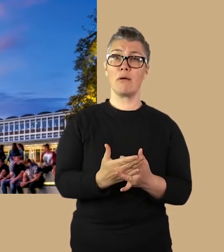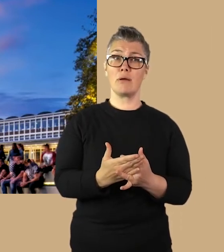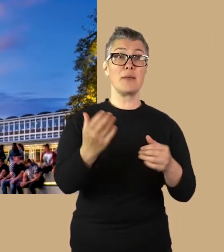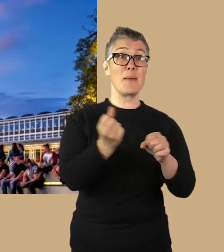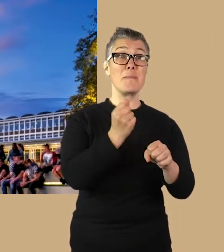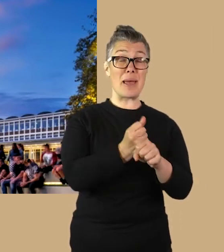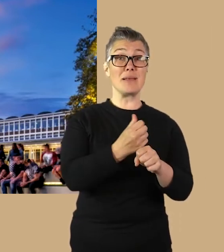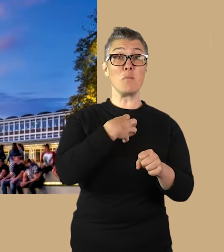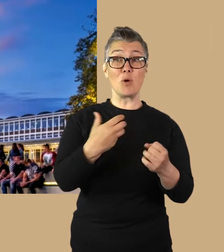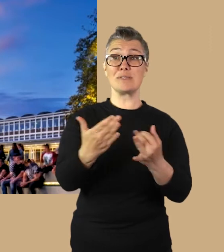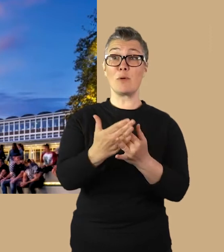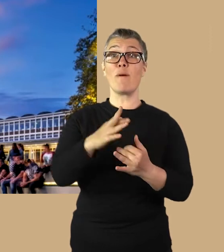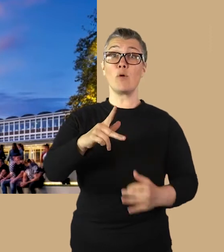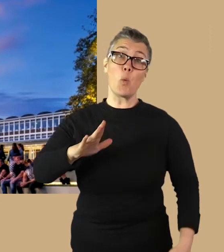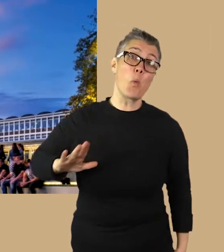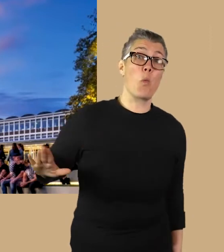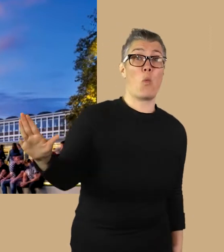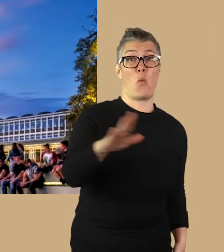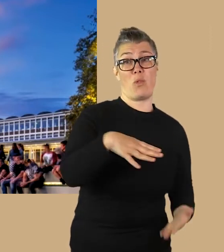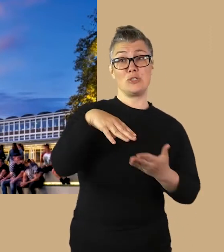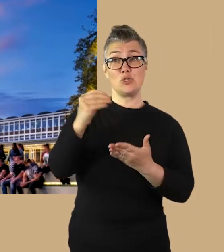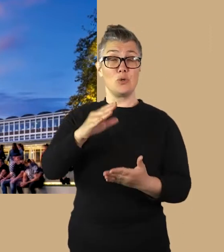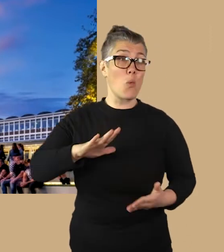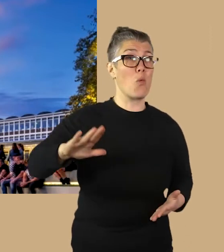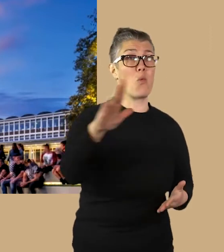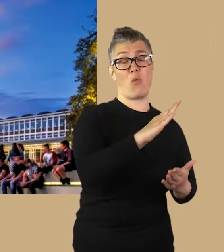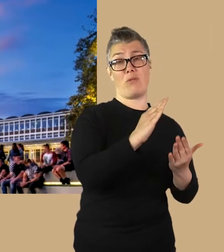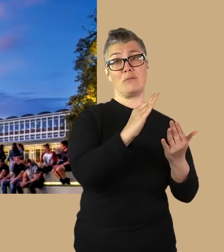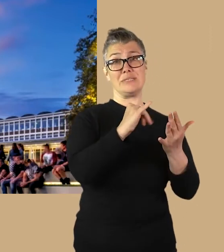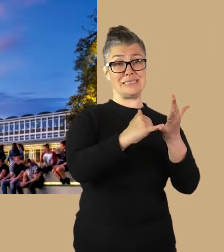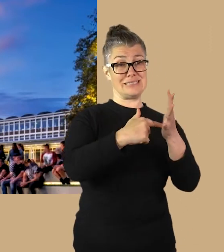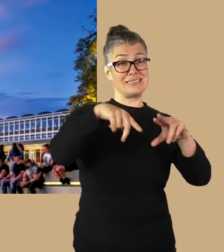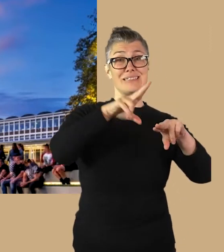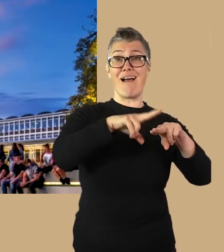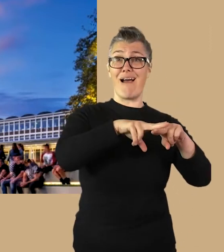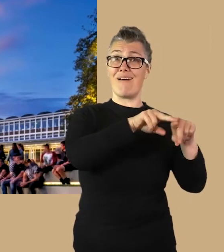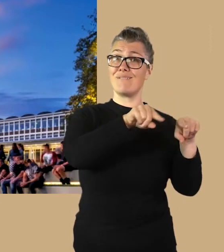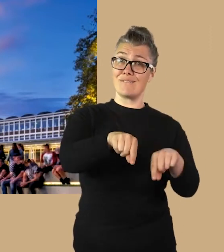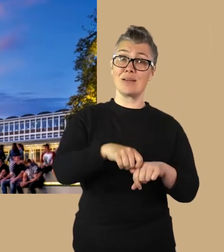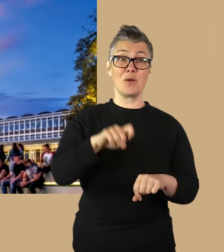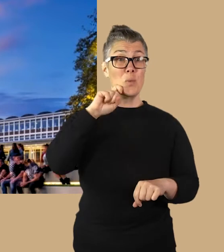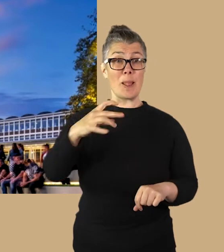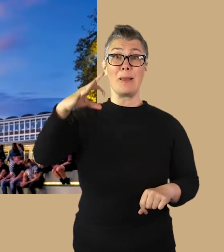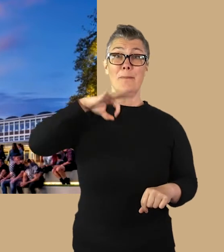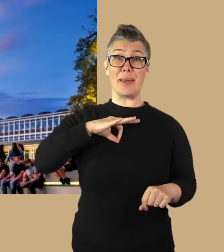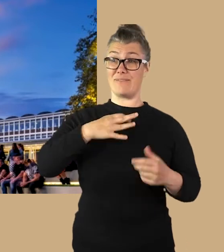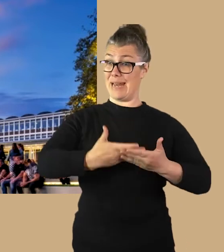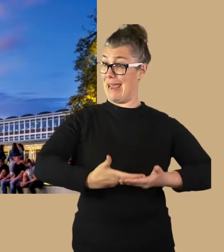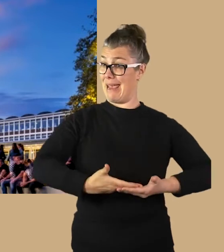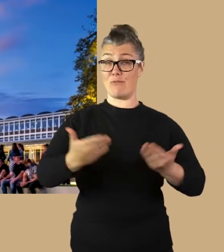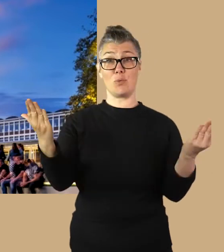you are making it accessible for every student and every staff member in that university, and it will